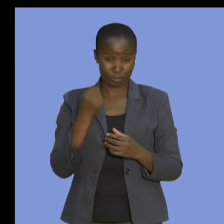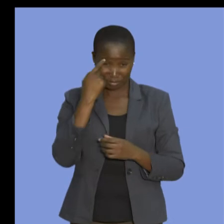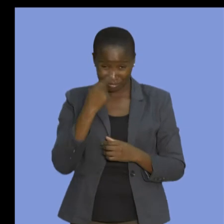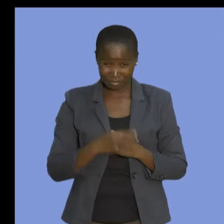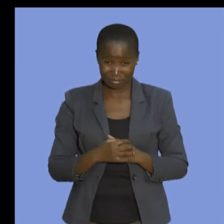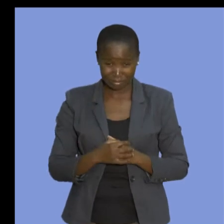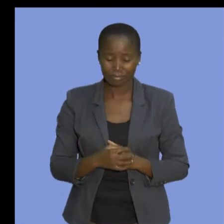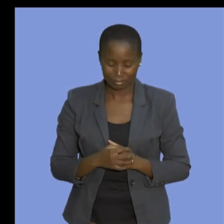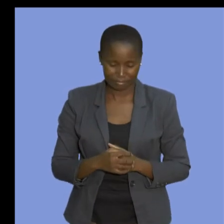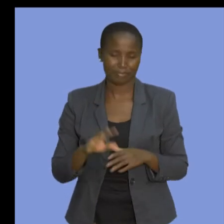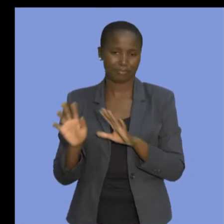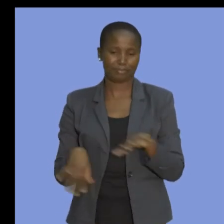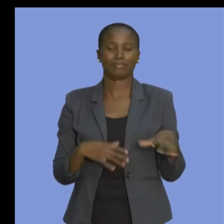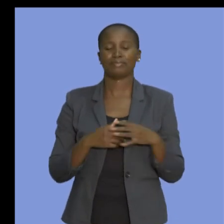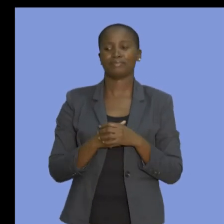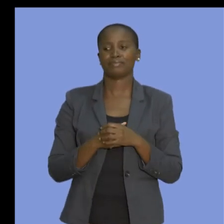So,